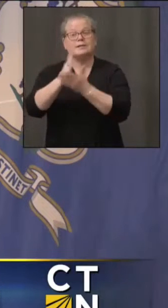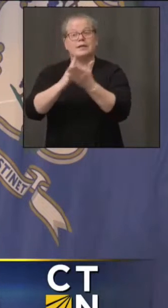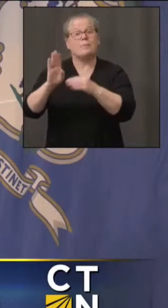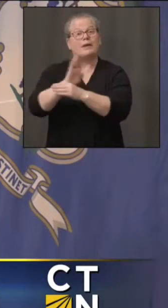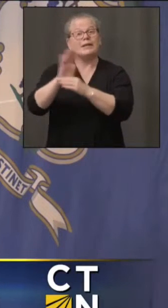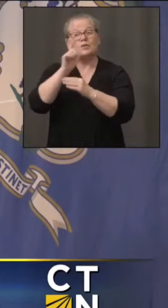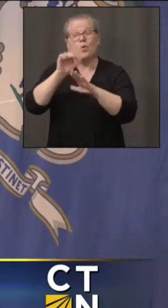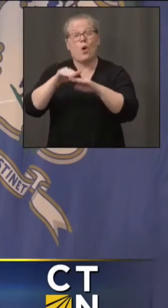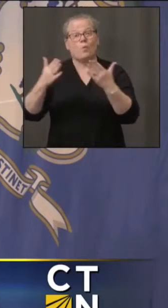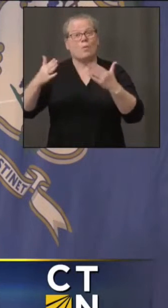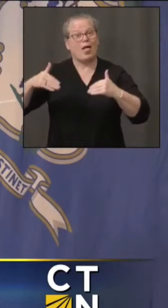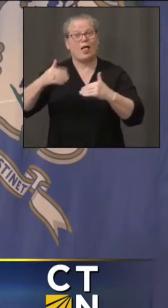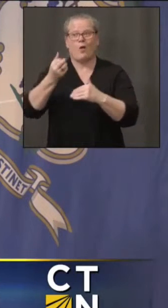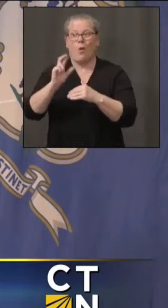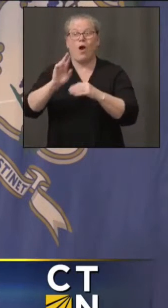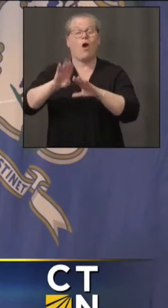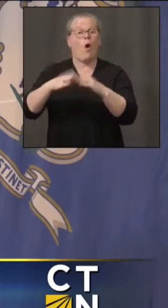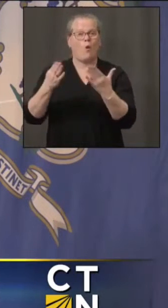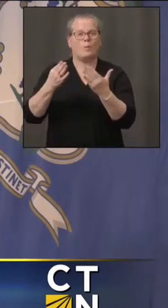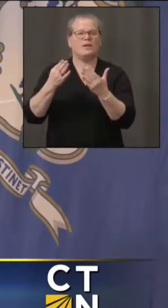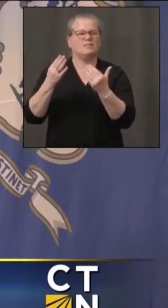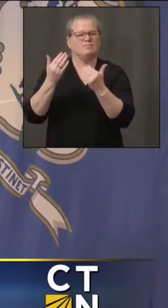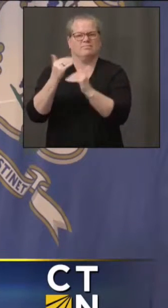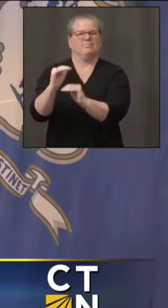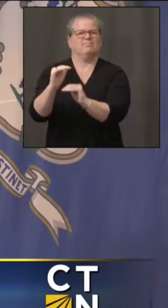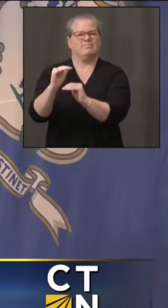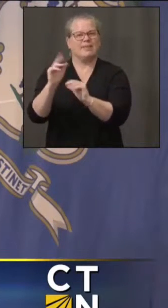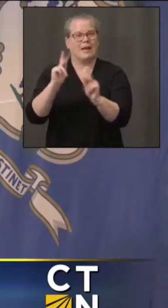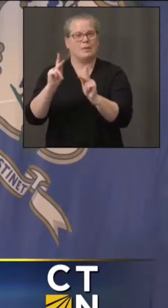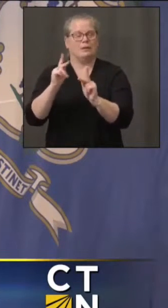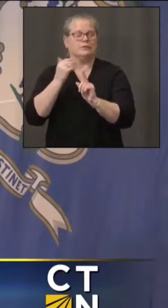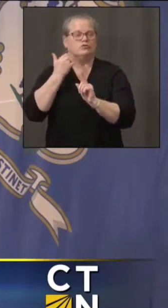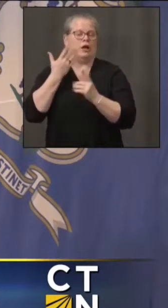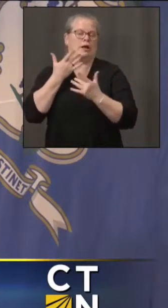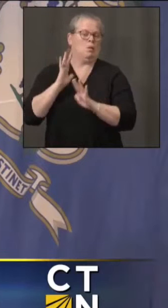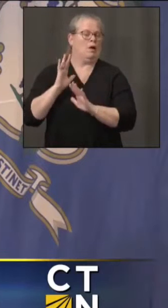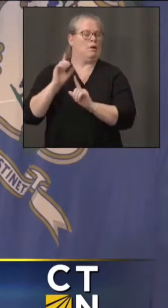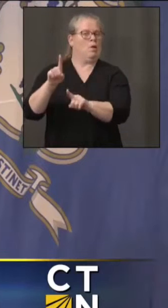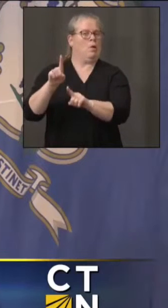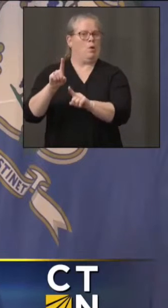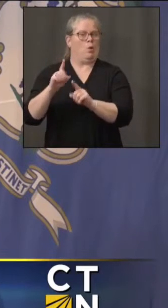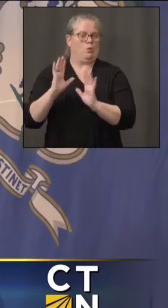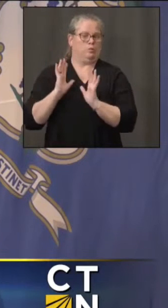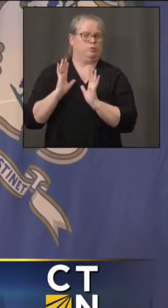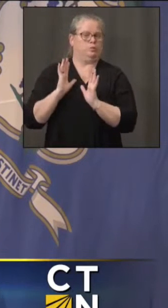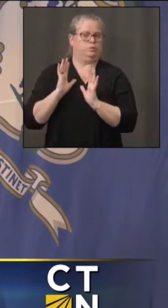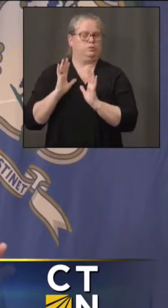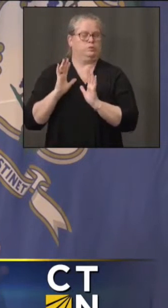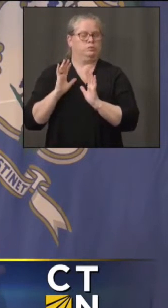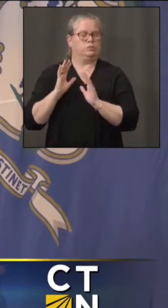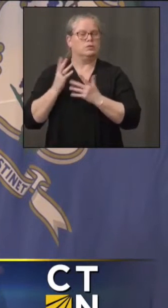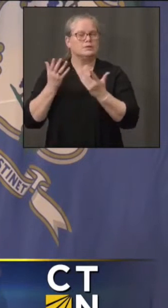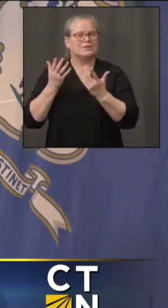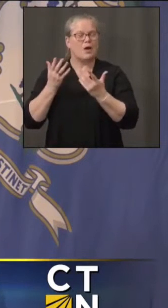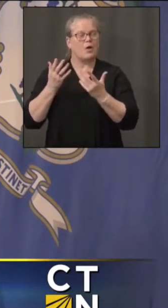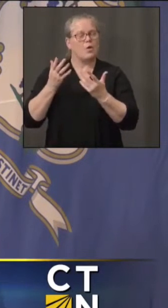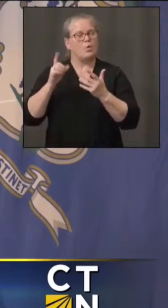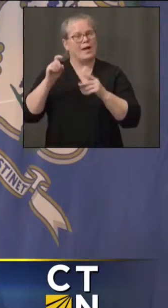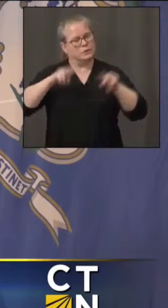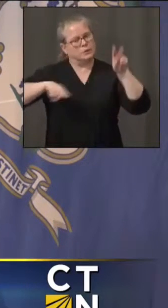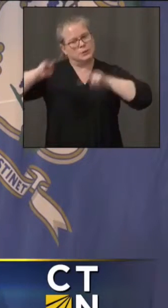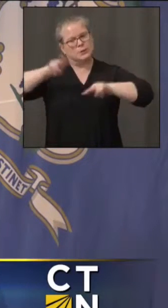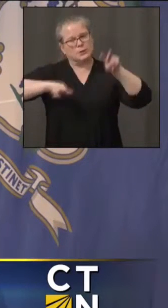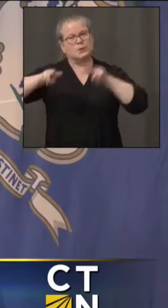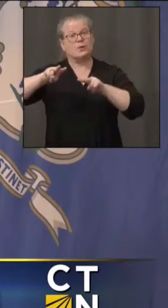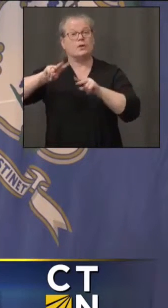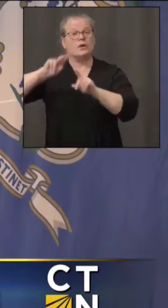can't open to much capacity at this point, or people are shy about going back. We're going to look hard at the revenues we get from the feds